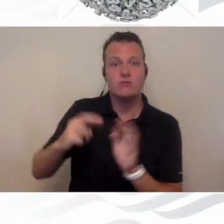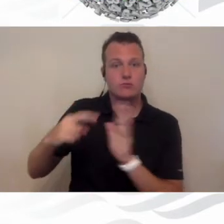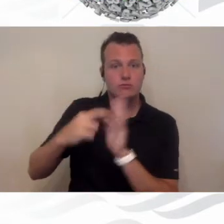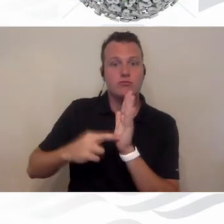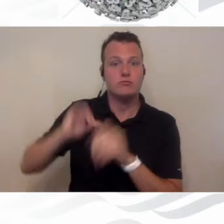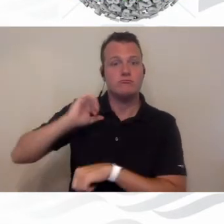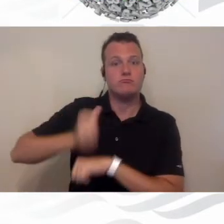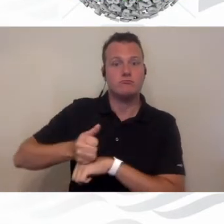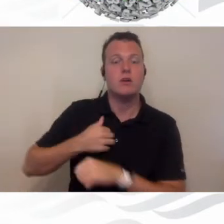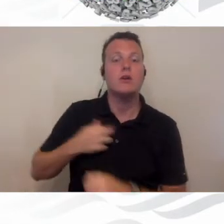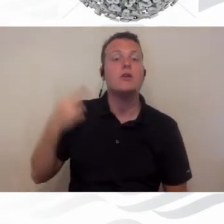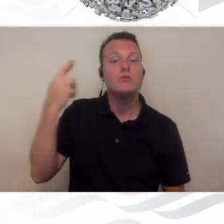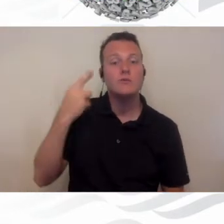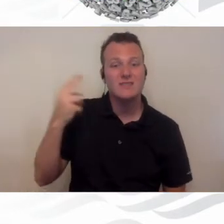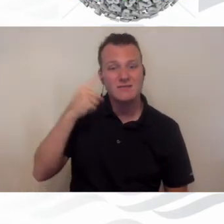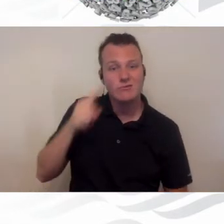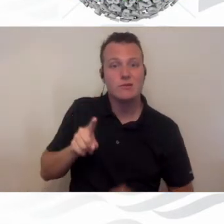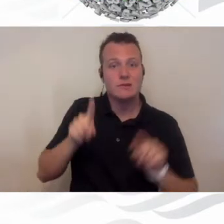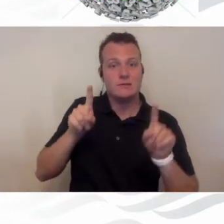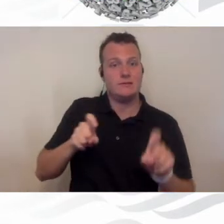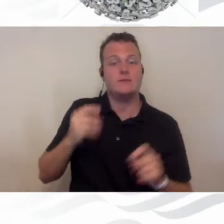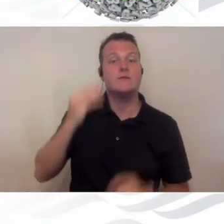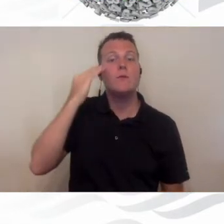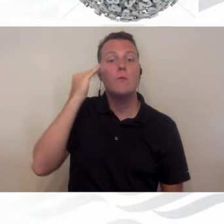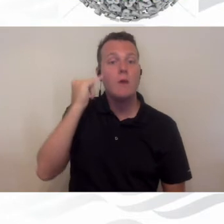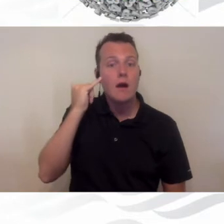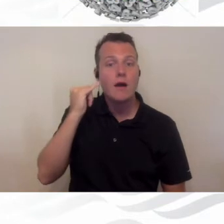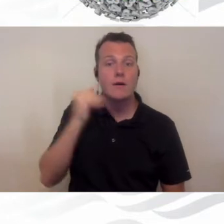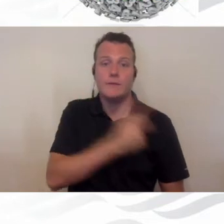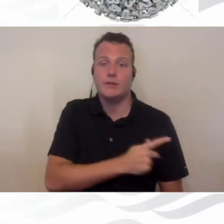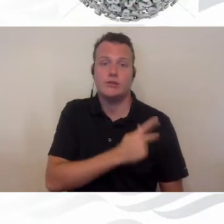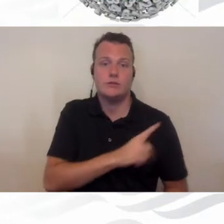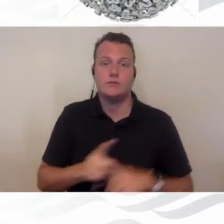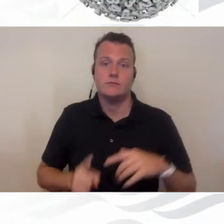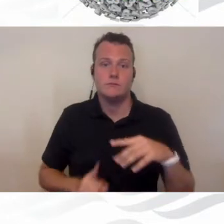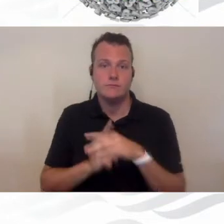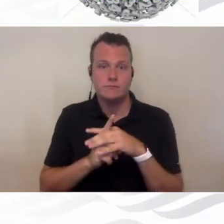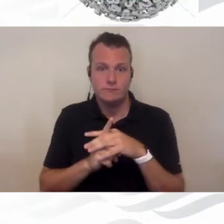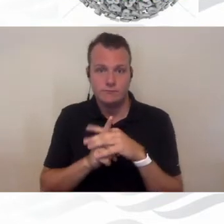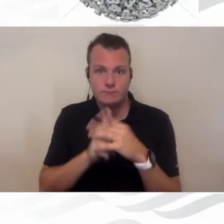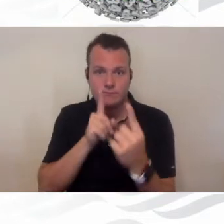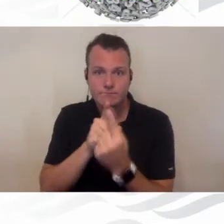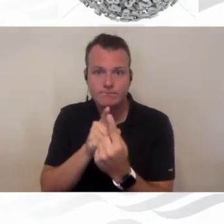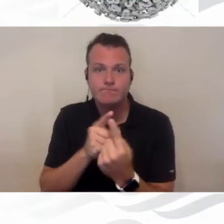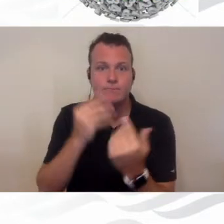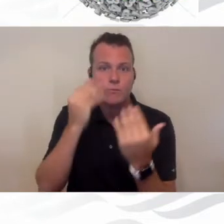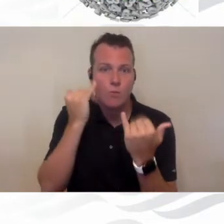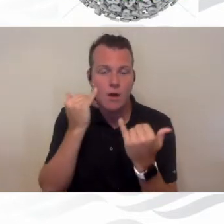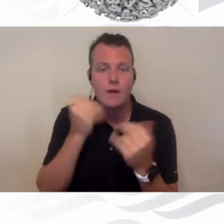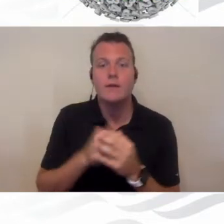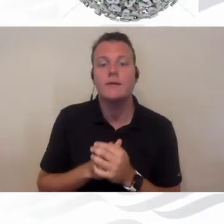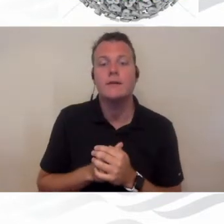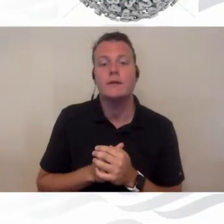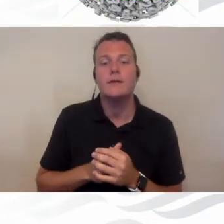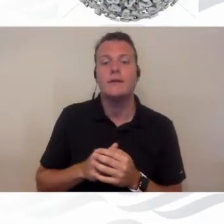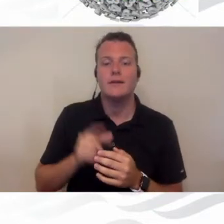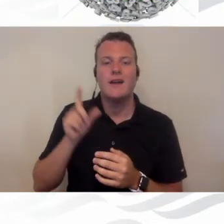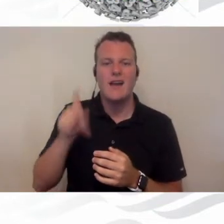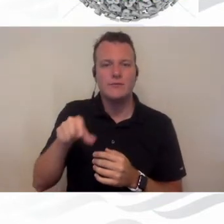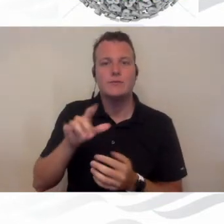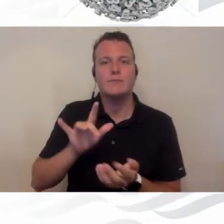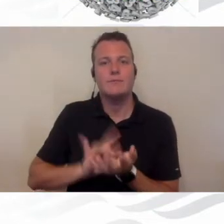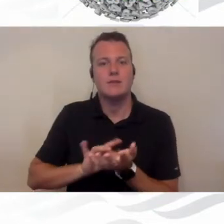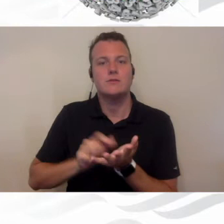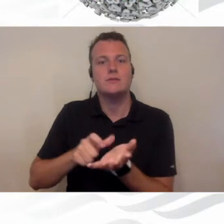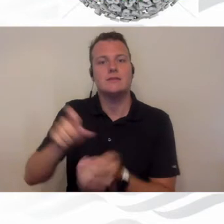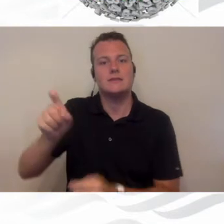reason for the test, again, why is that patient there? And you have to make this medically necessary, and this is what the crux of